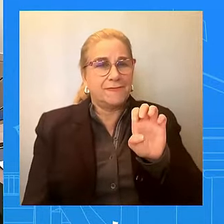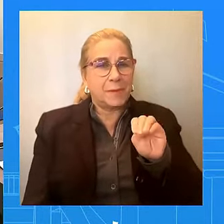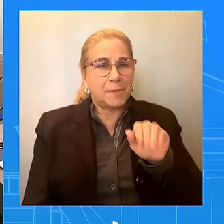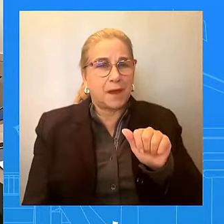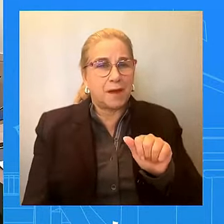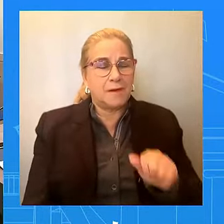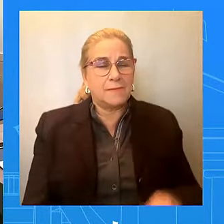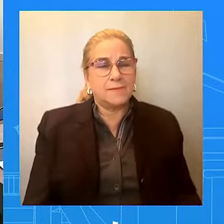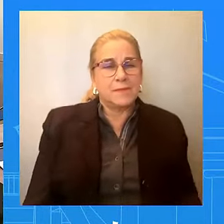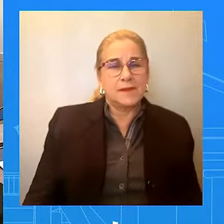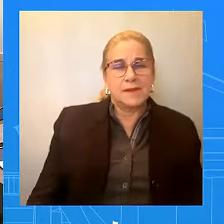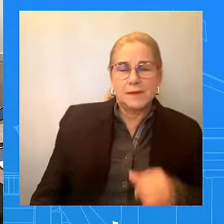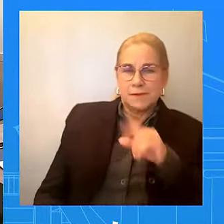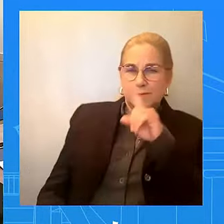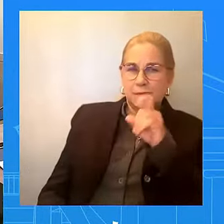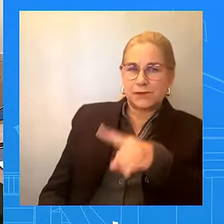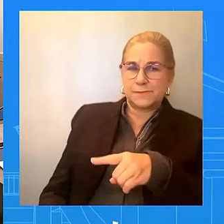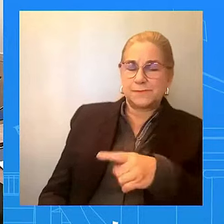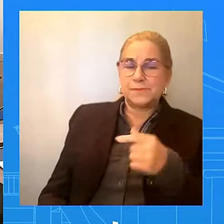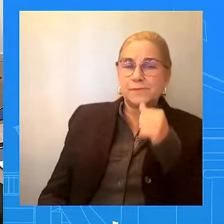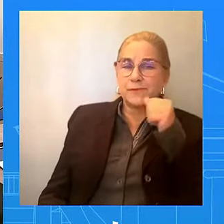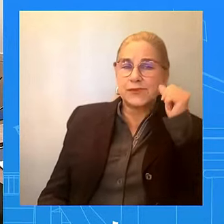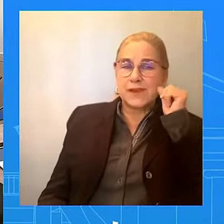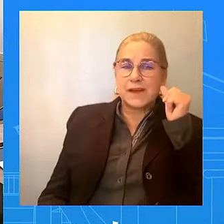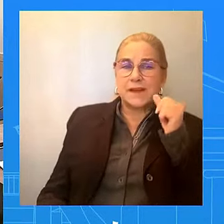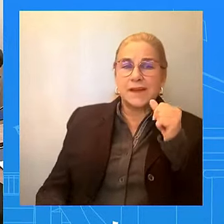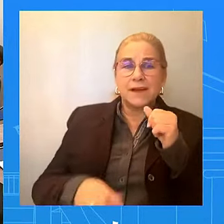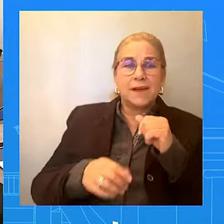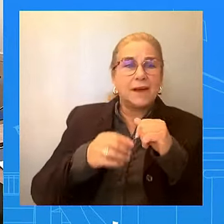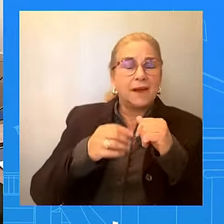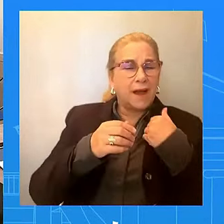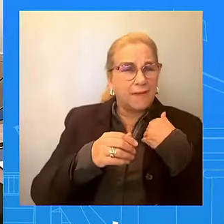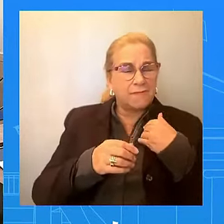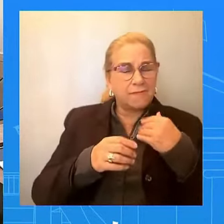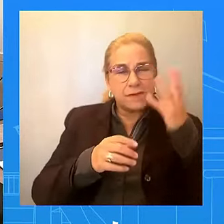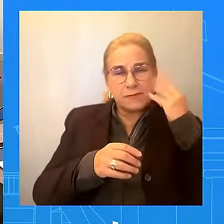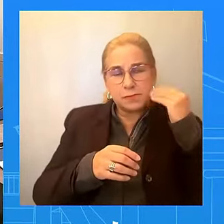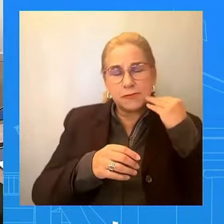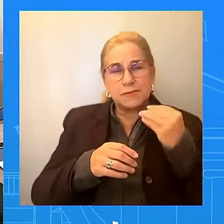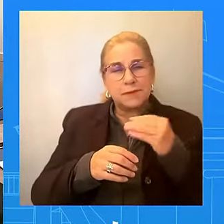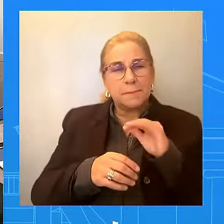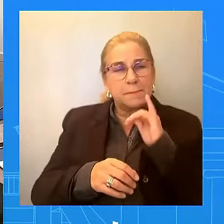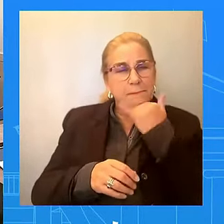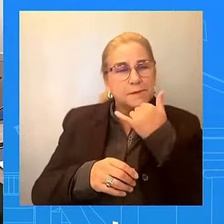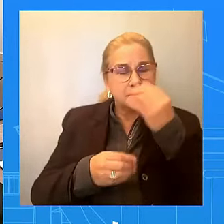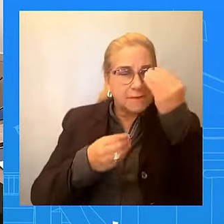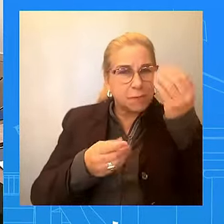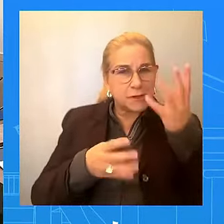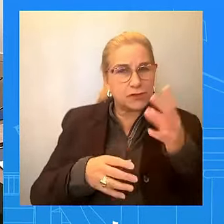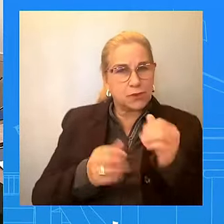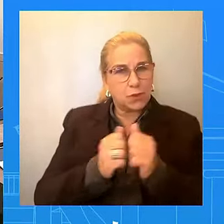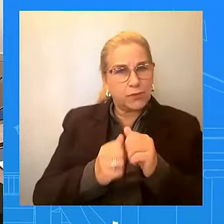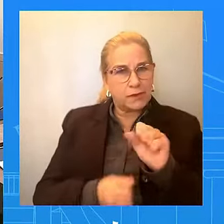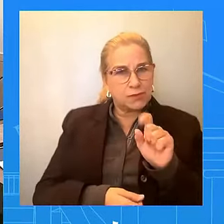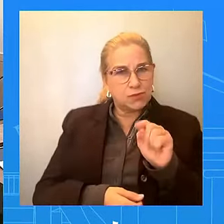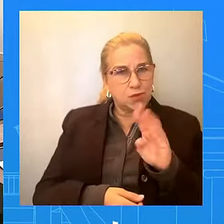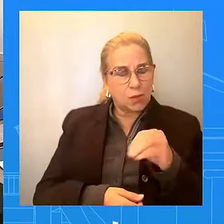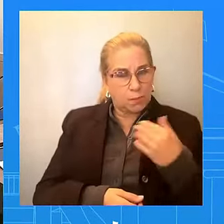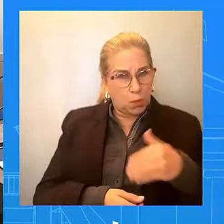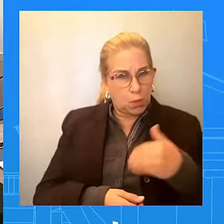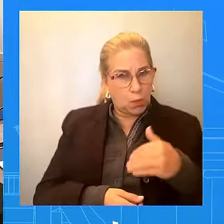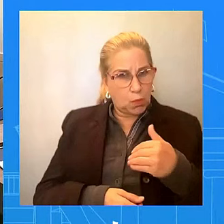the misinformation that had been perpetuated around these storms was already beginning to have an impact on individuals either applying